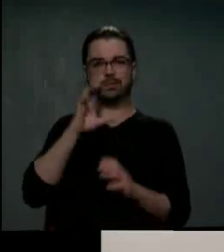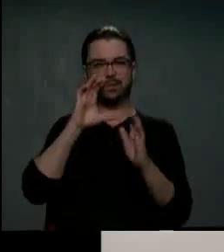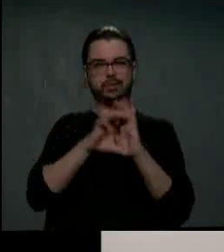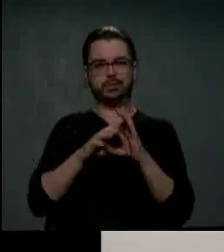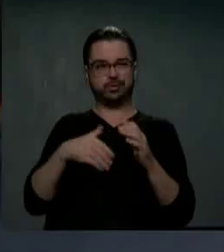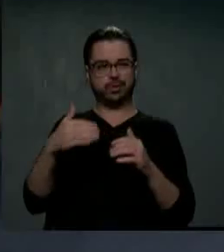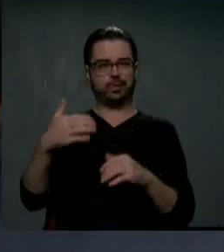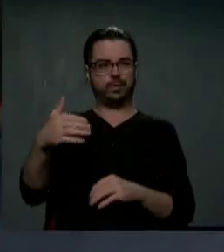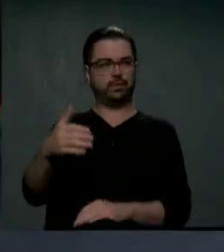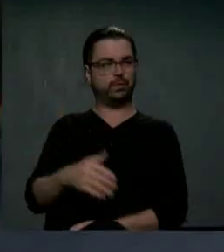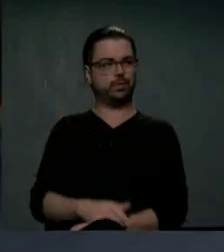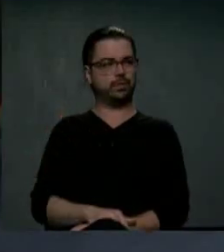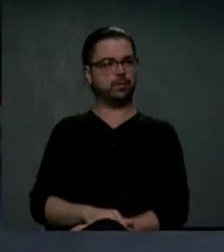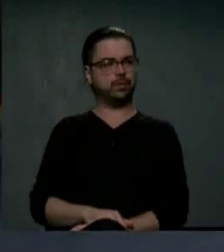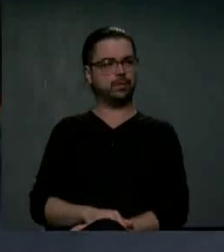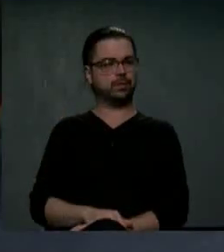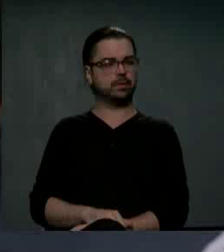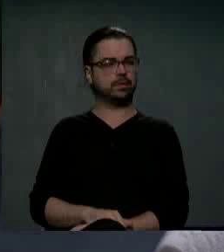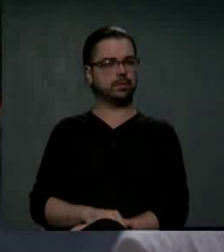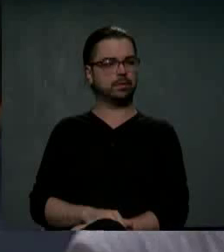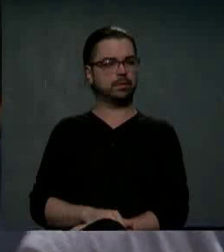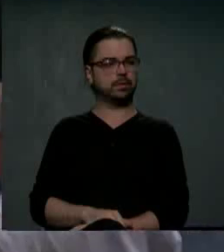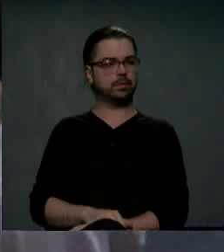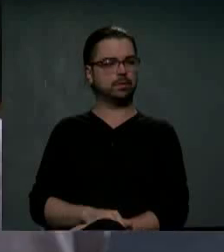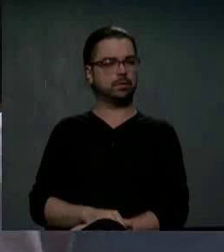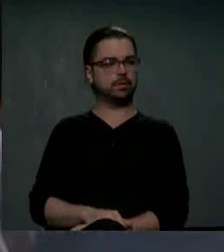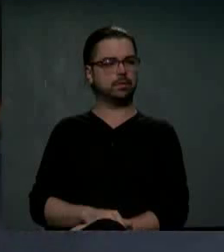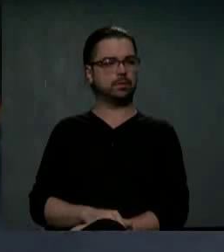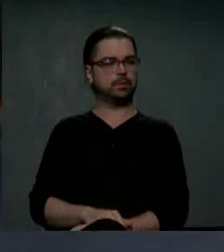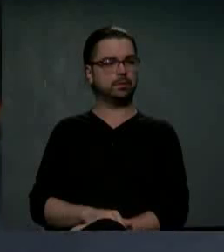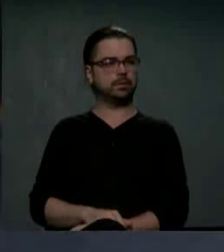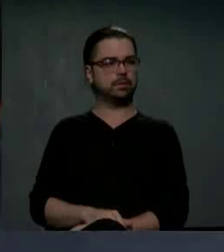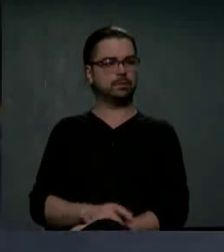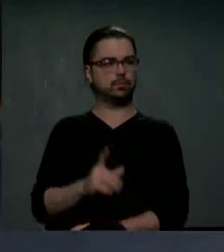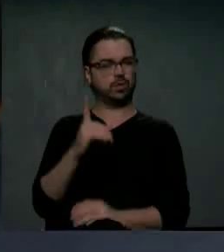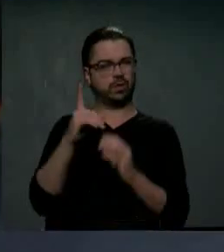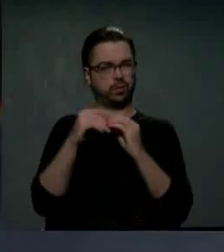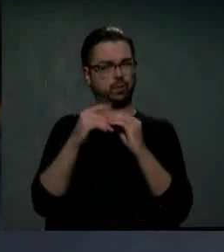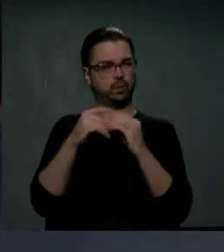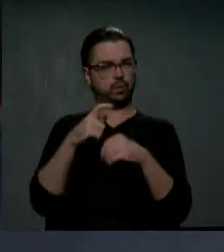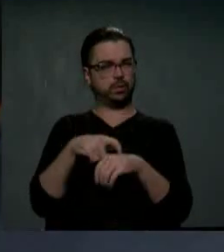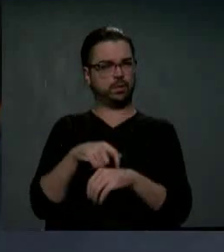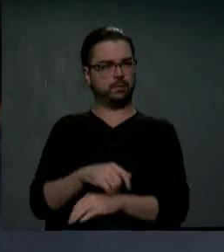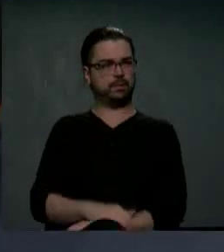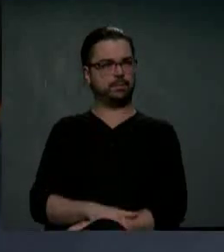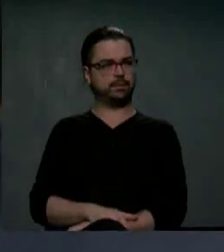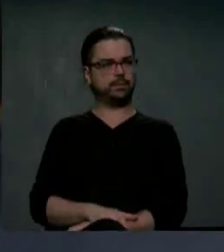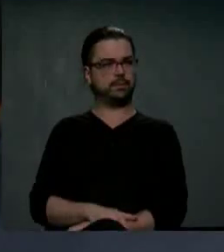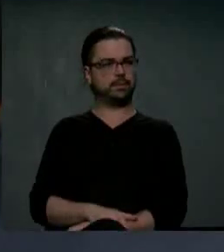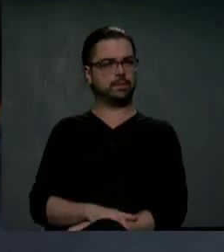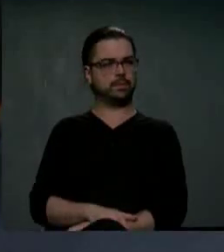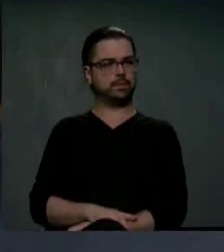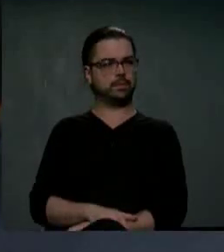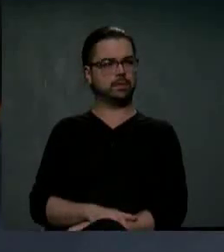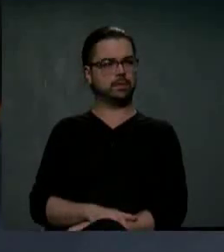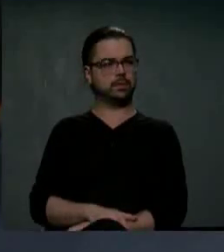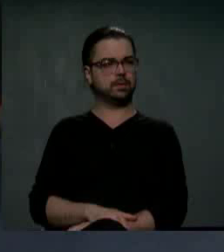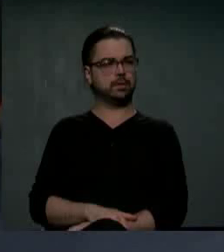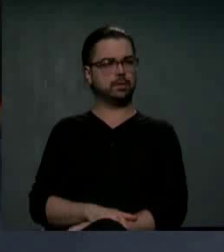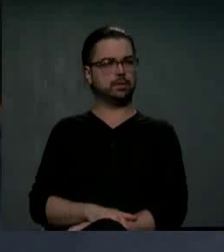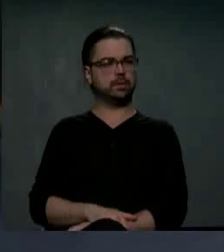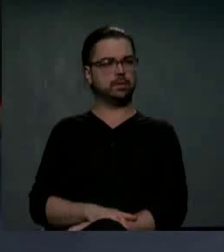forward through the presentation. Yeah. Try that one more time. Excellent. So